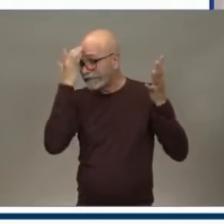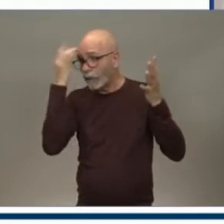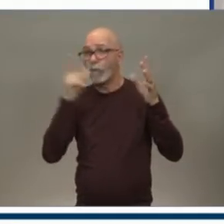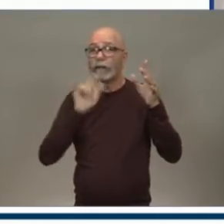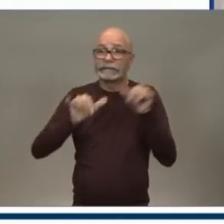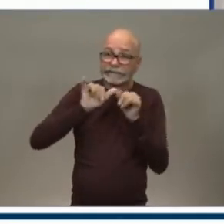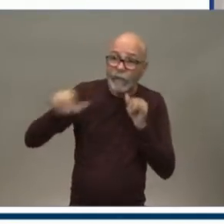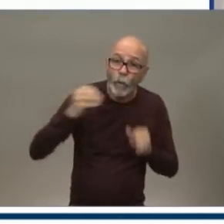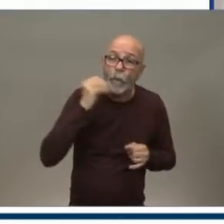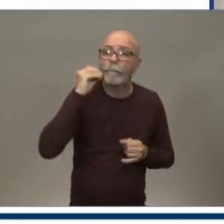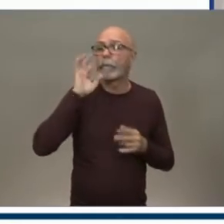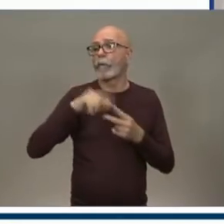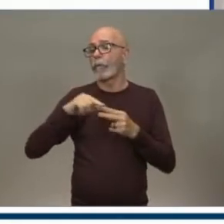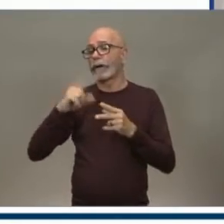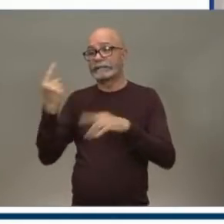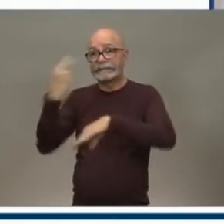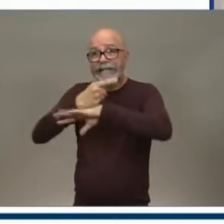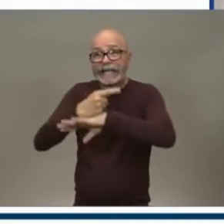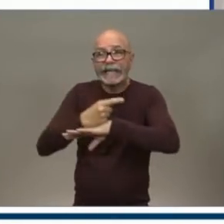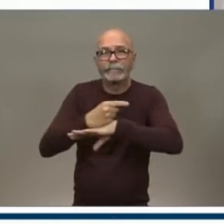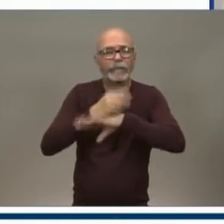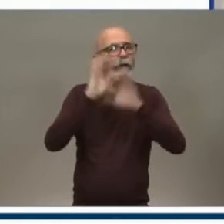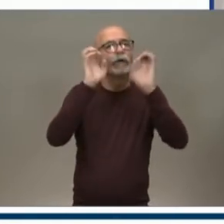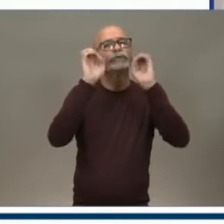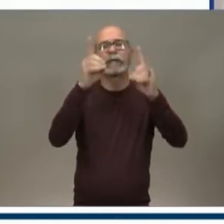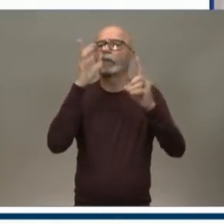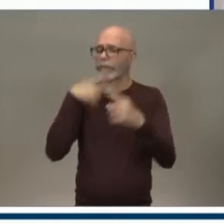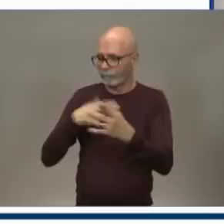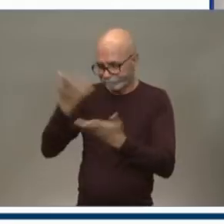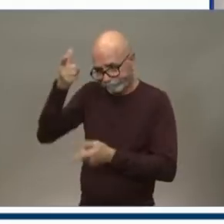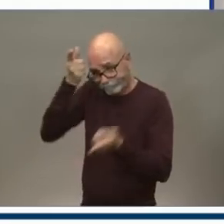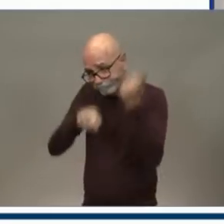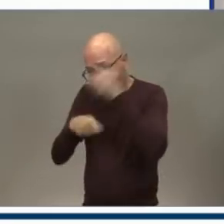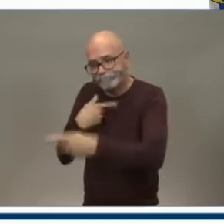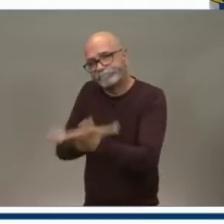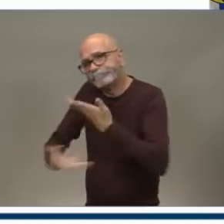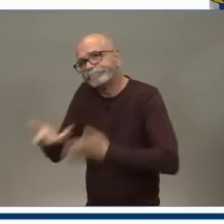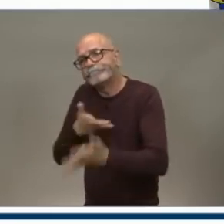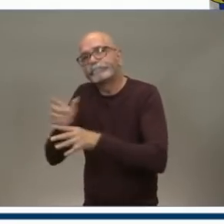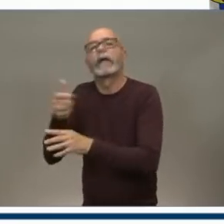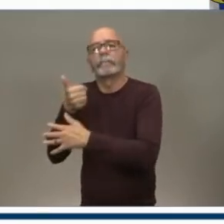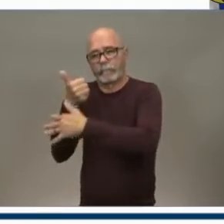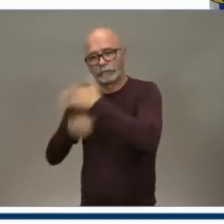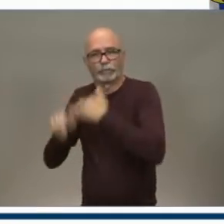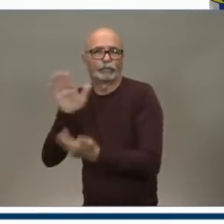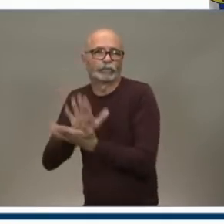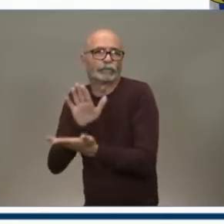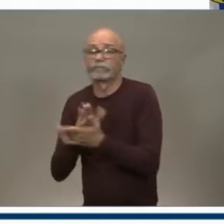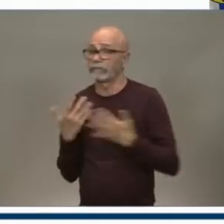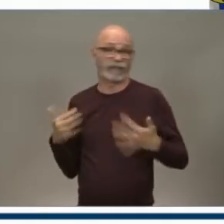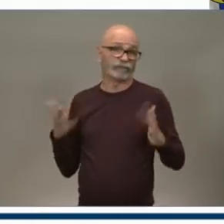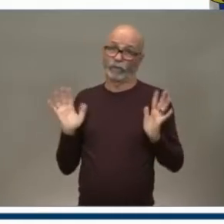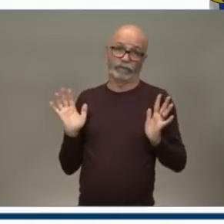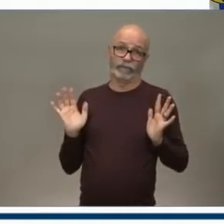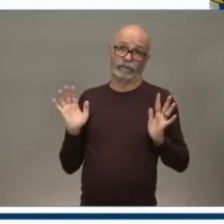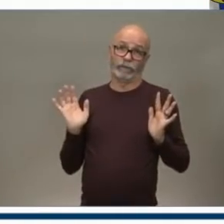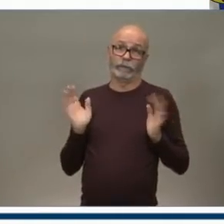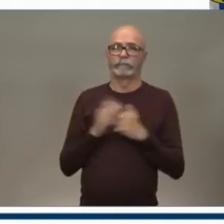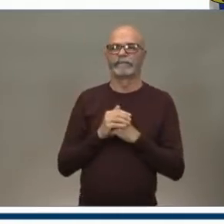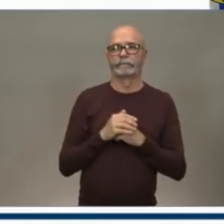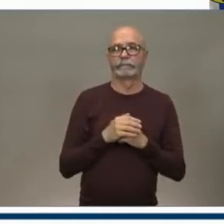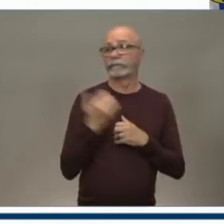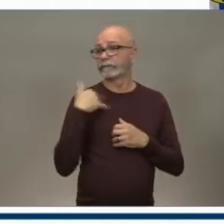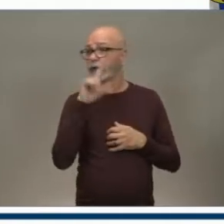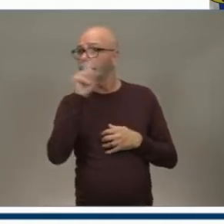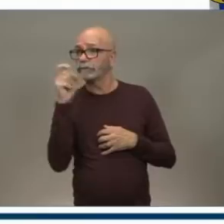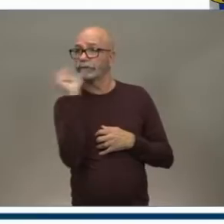with them virtually to be able to continue their education. Go ahead with your follow-up, Alicia. I guess I'm just wondering what you